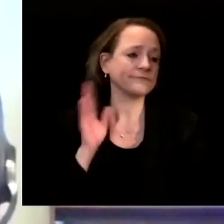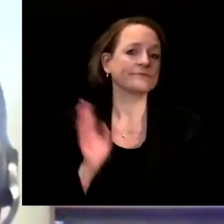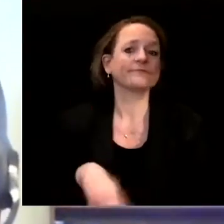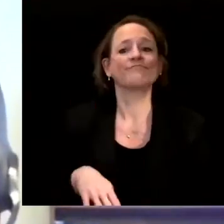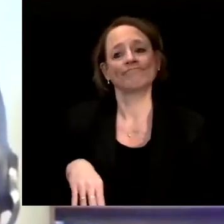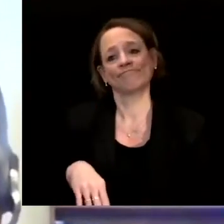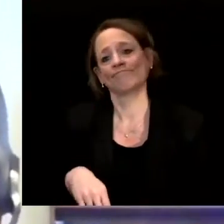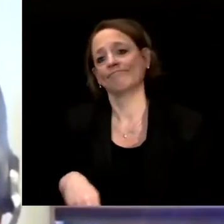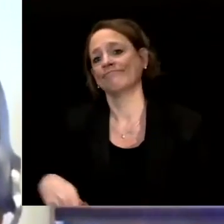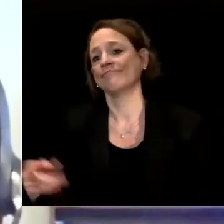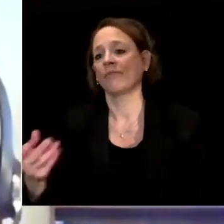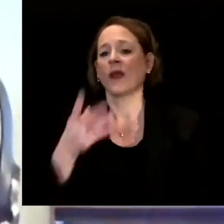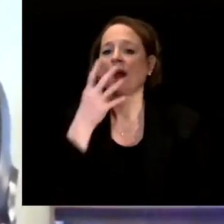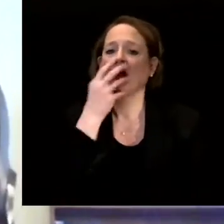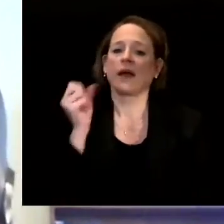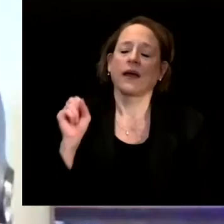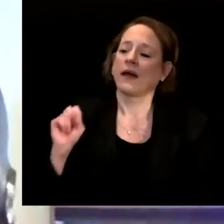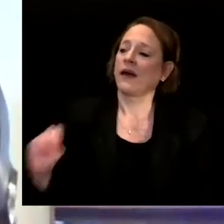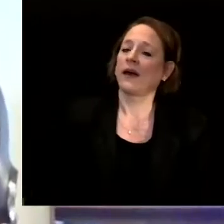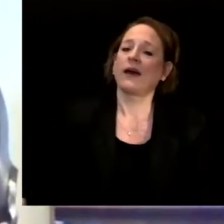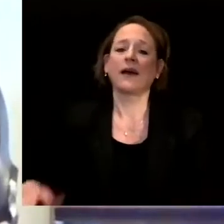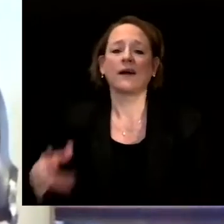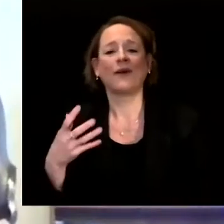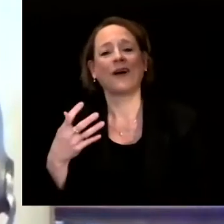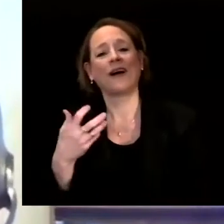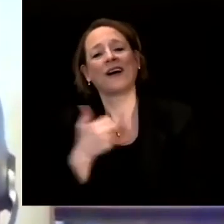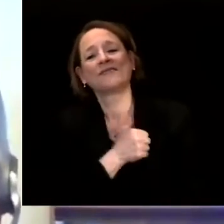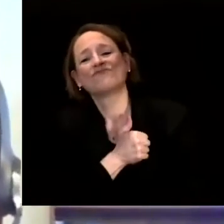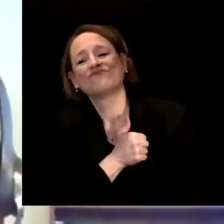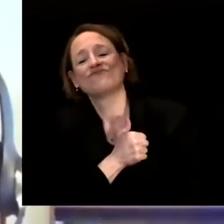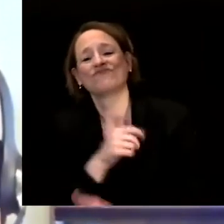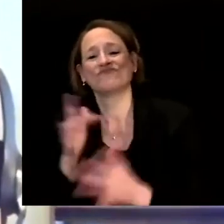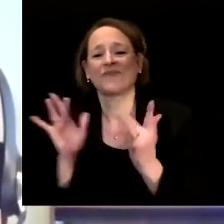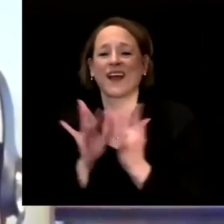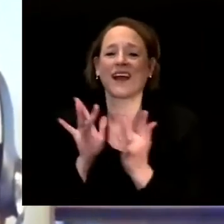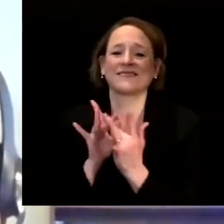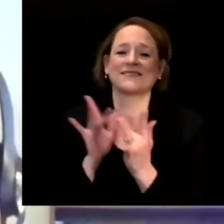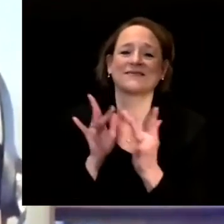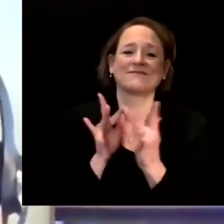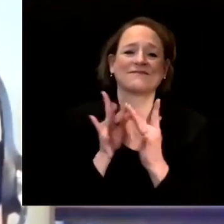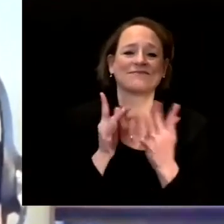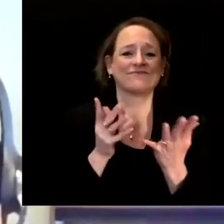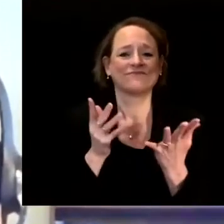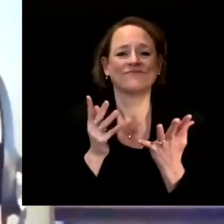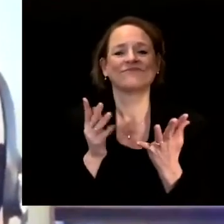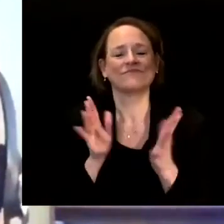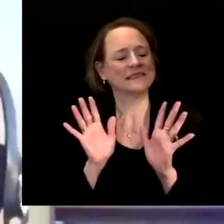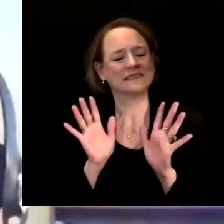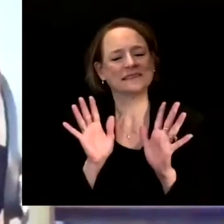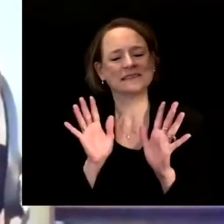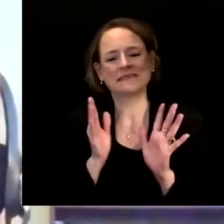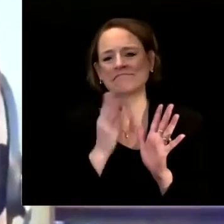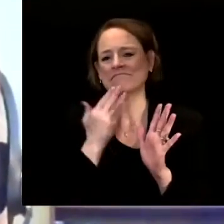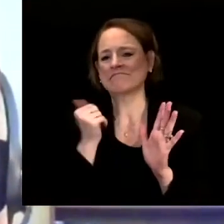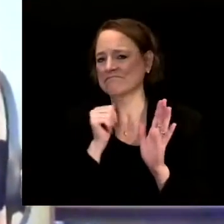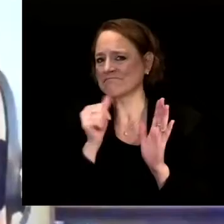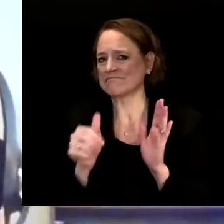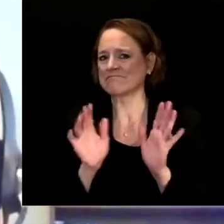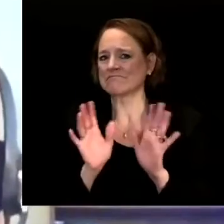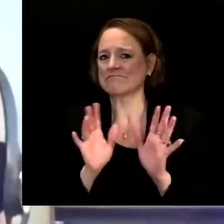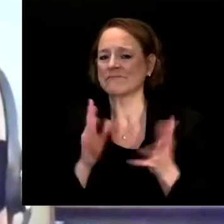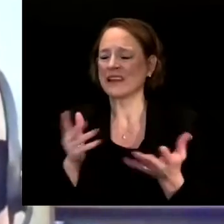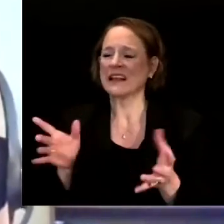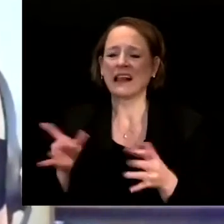someone. And these are much more infectious and you're more likely to get COVID-19 if you're in the presence of someone